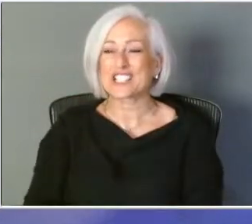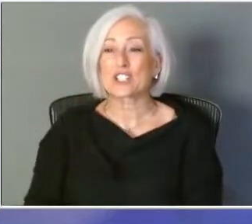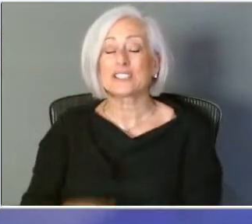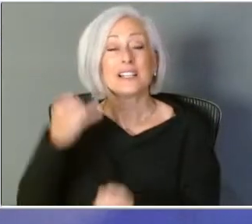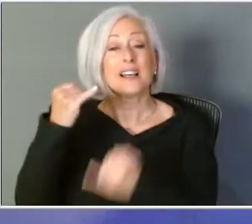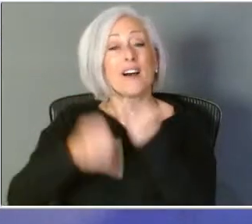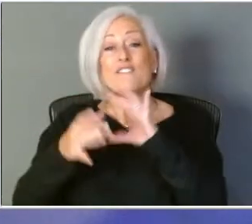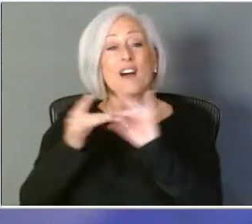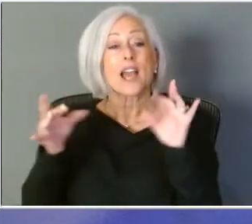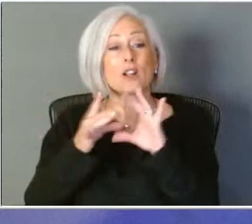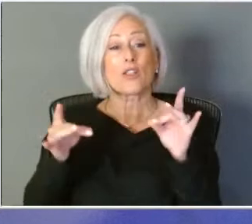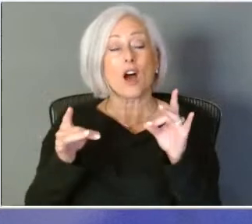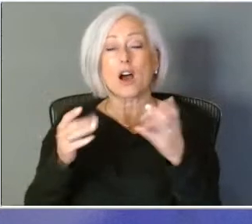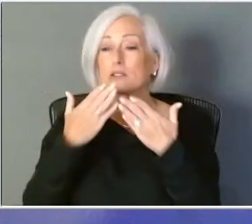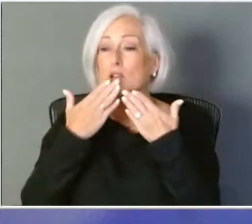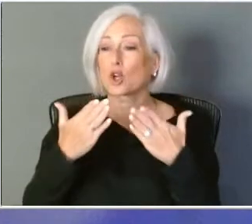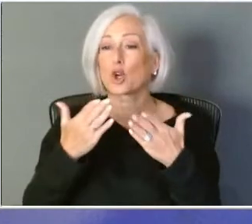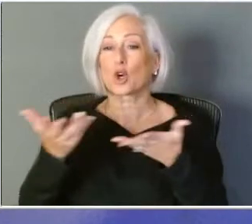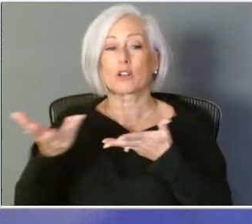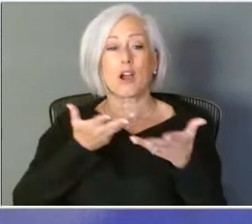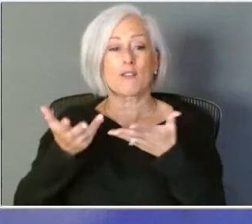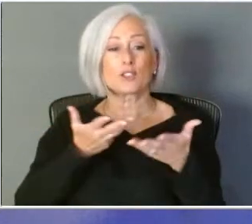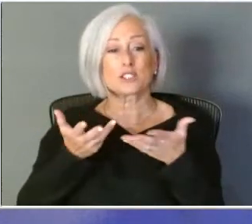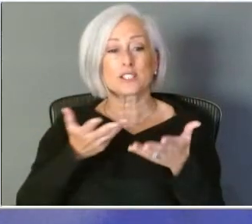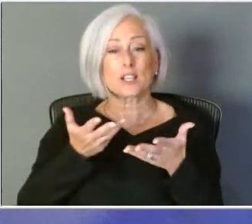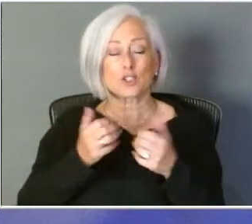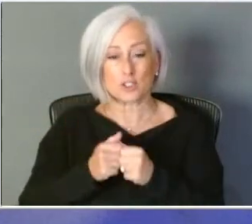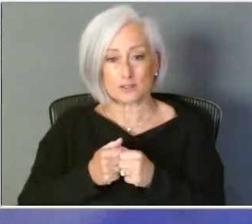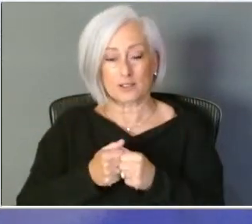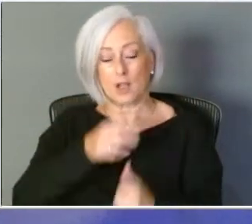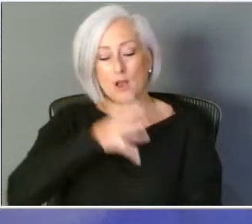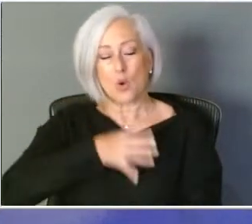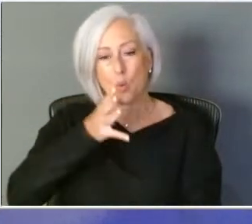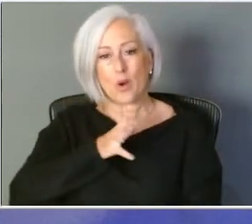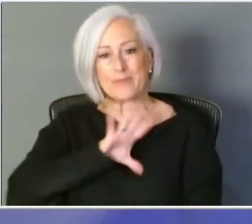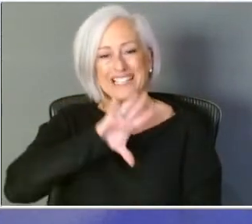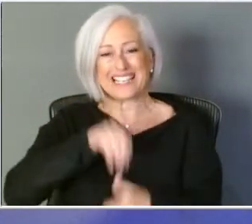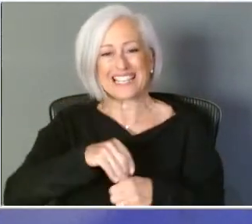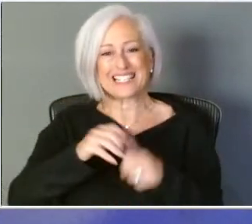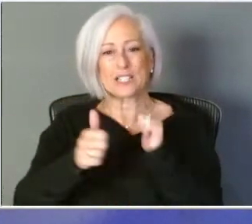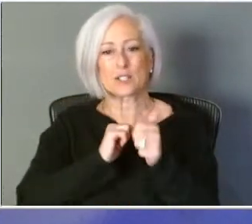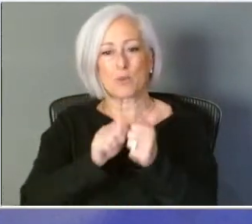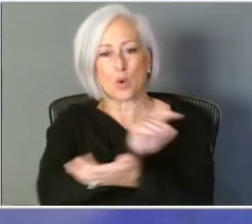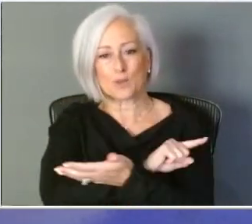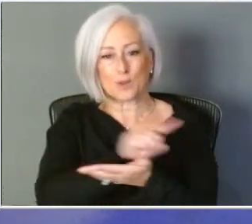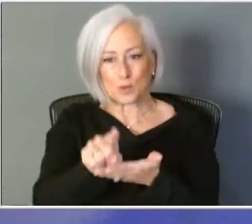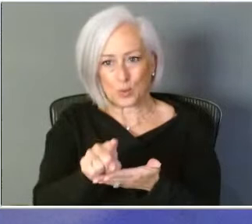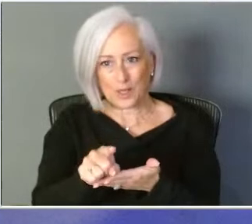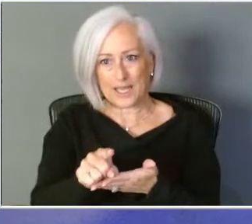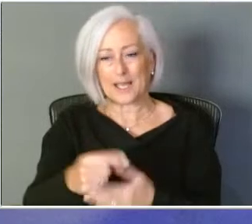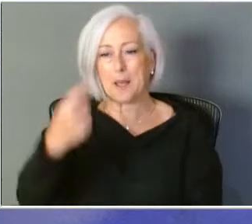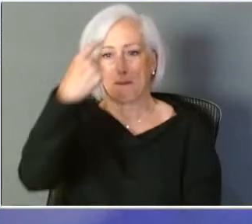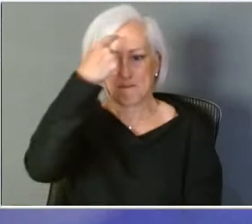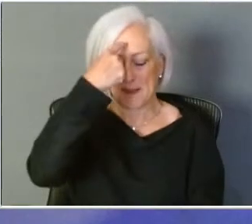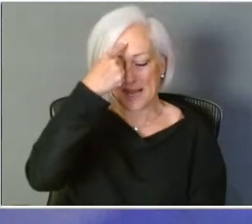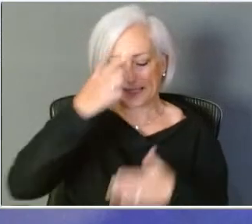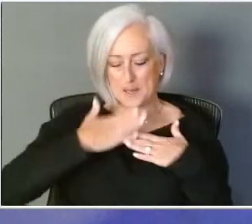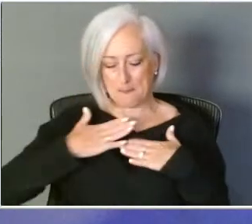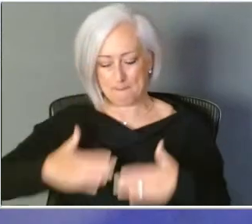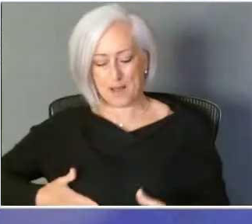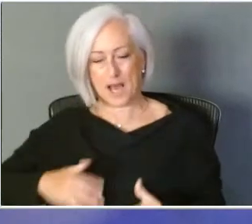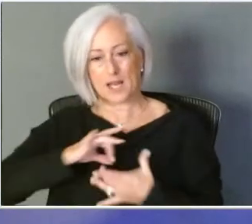good conversation kicking off this Women in Sports Week and focusing on them, mind, body, and soul. Just final thoughts,